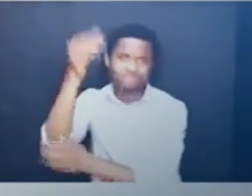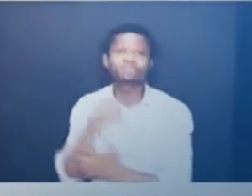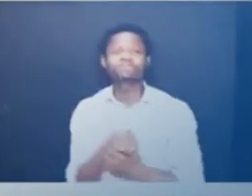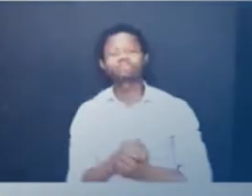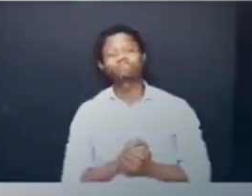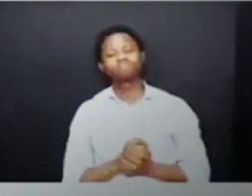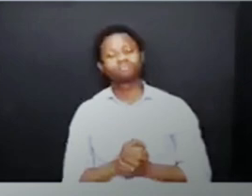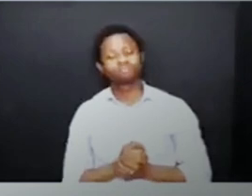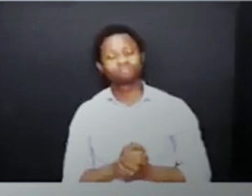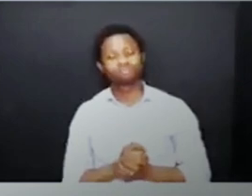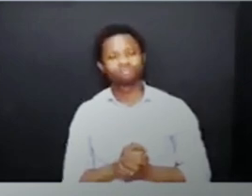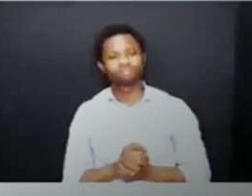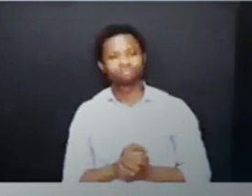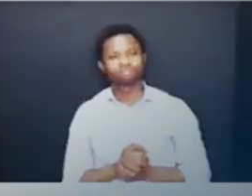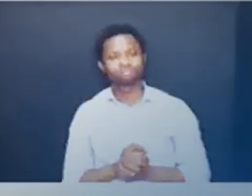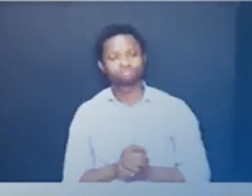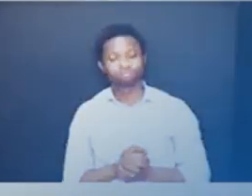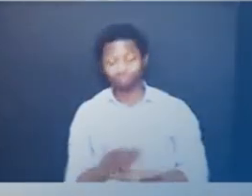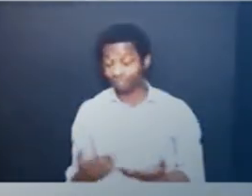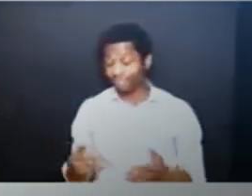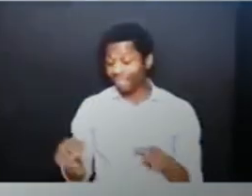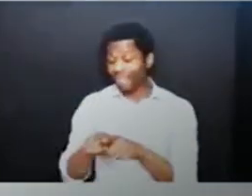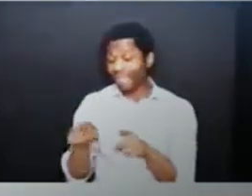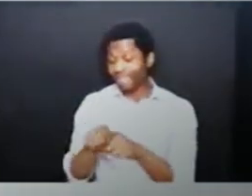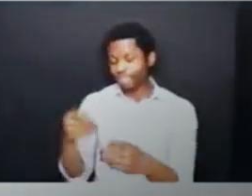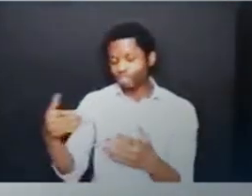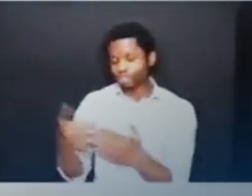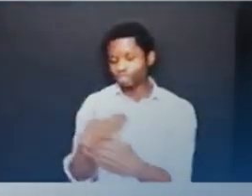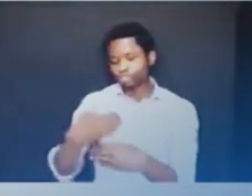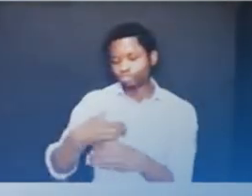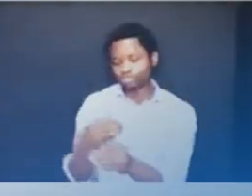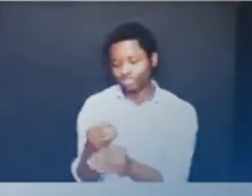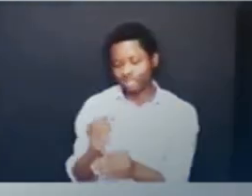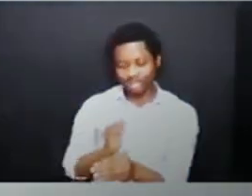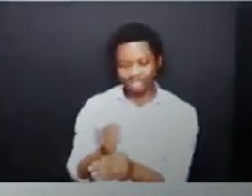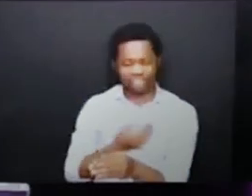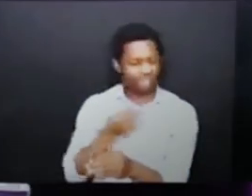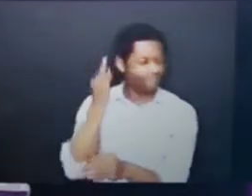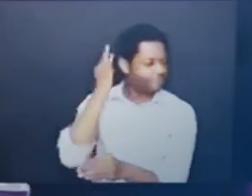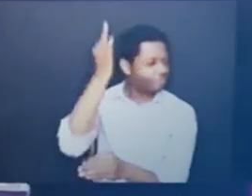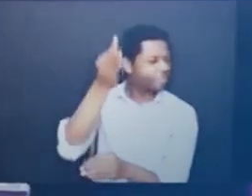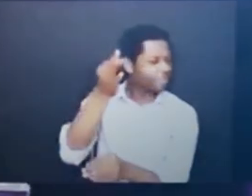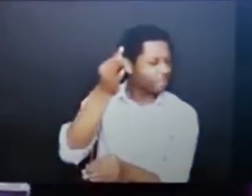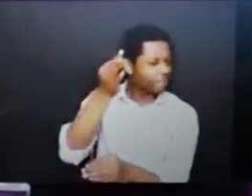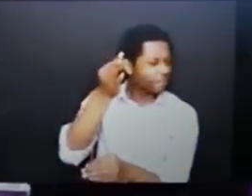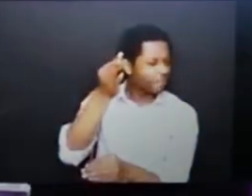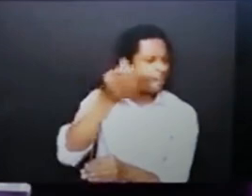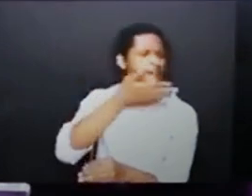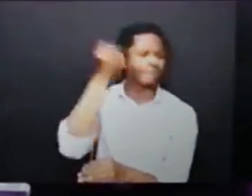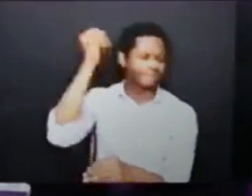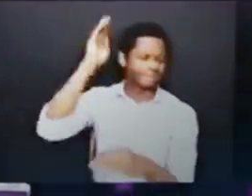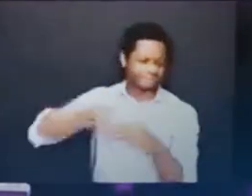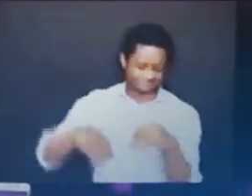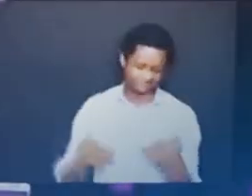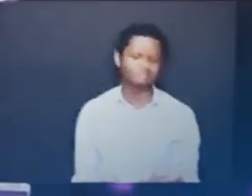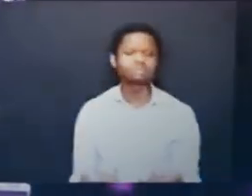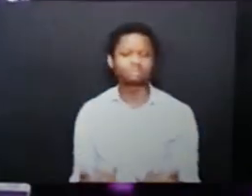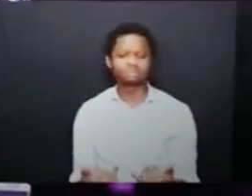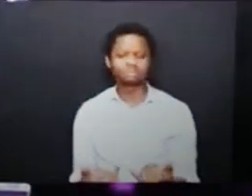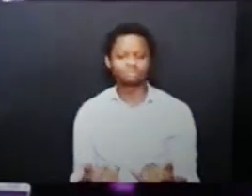future. As new creations, our future is better than our now.